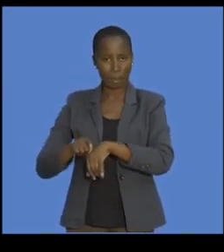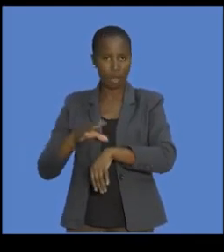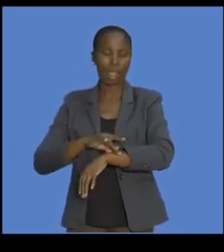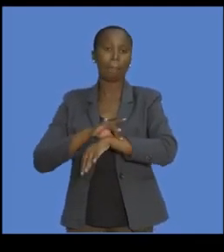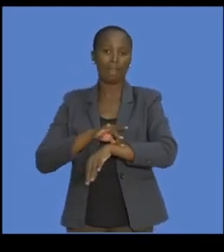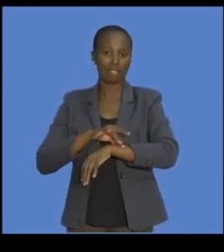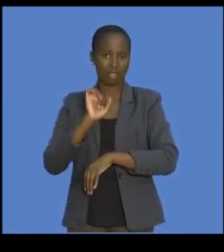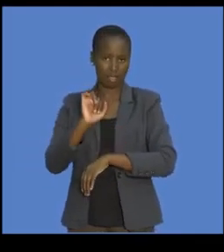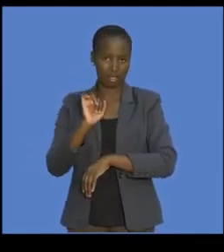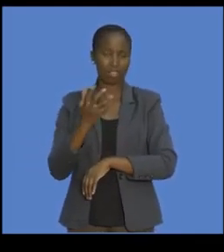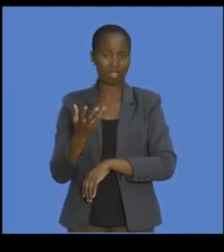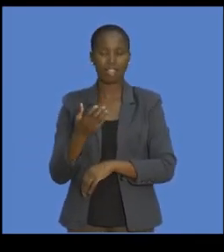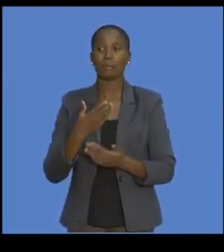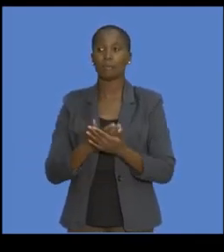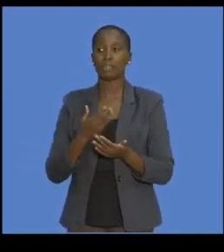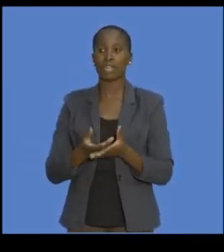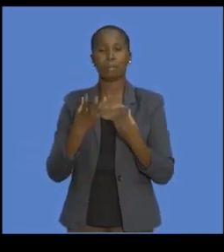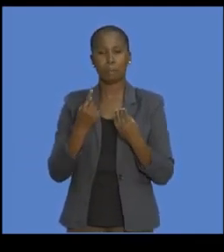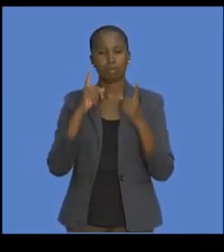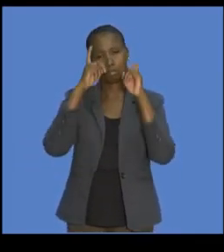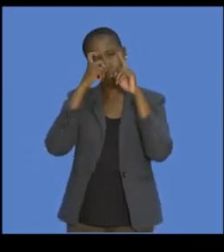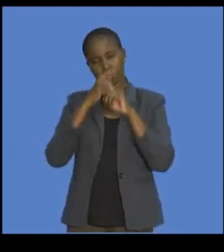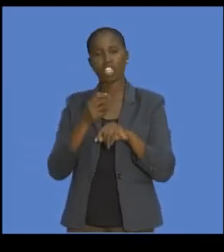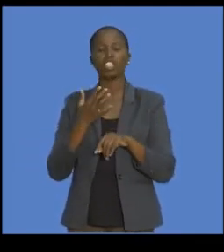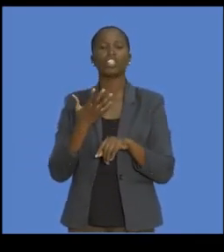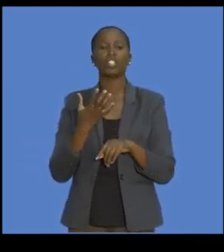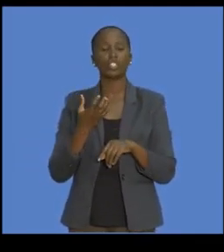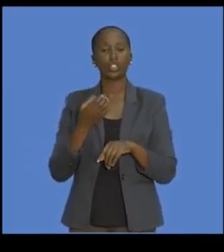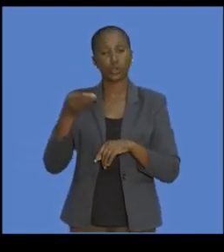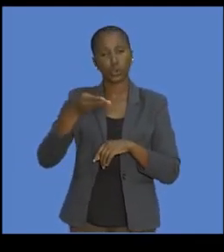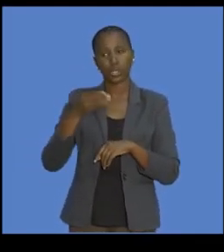a complex form of sugar called glycogen.